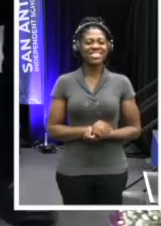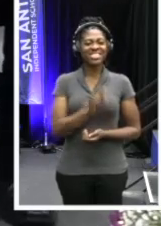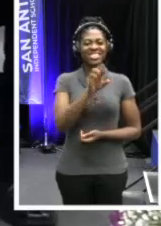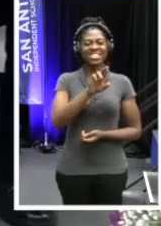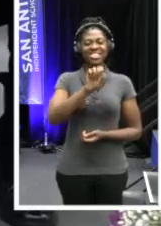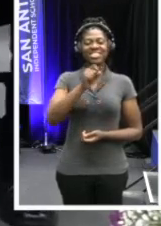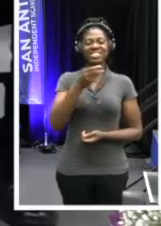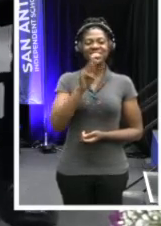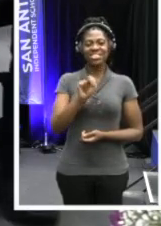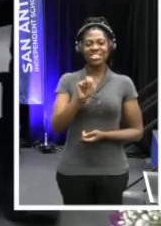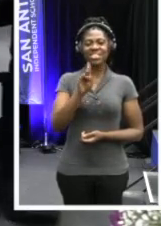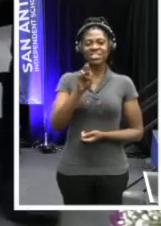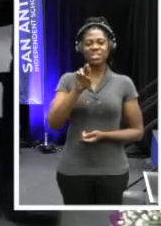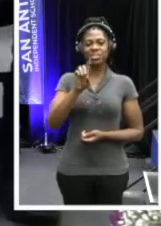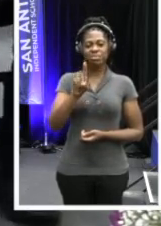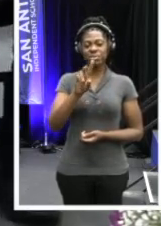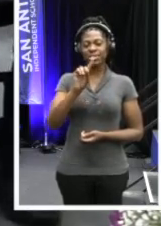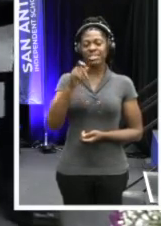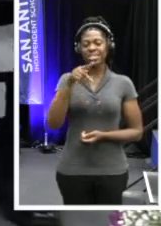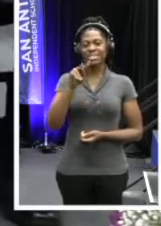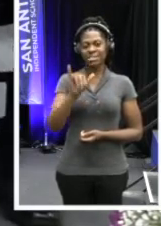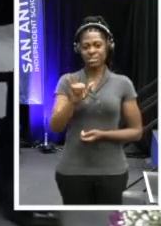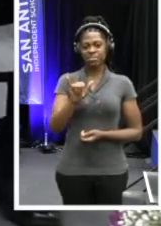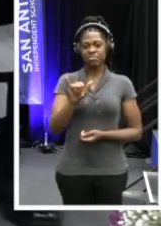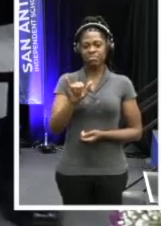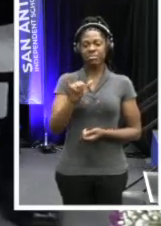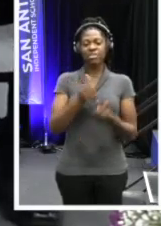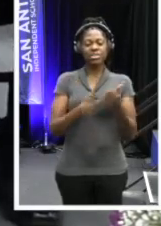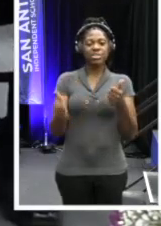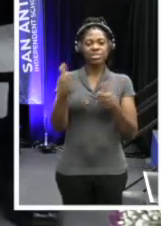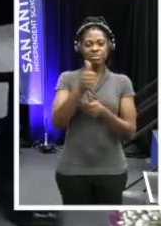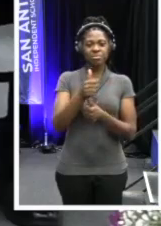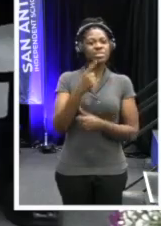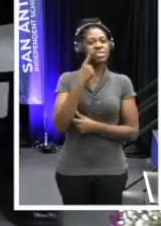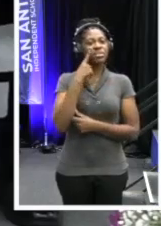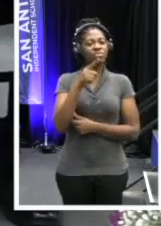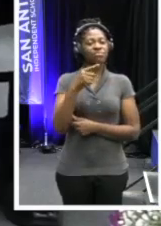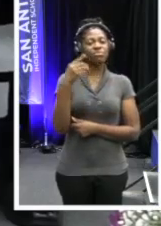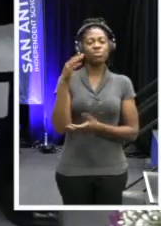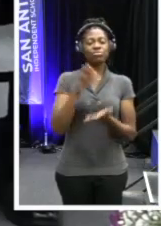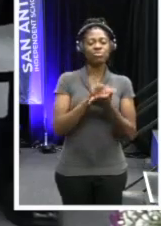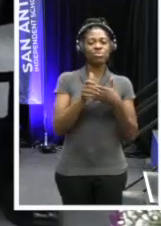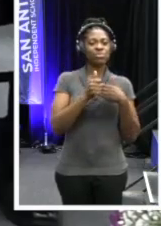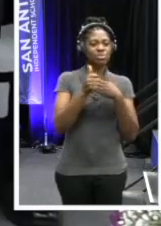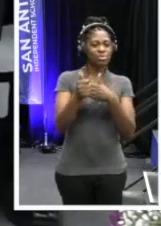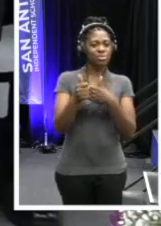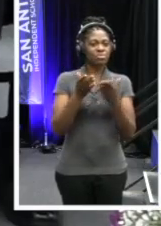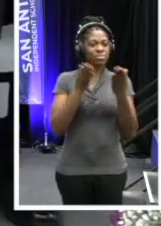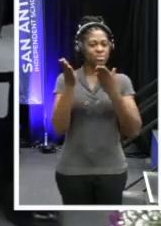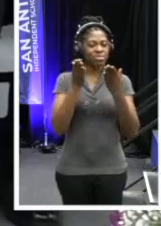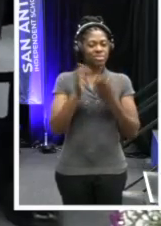Dr. Sean Bird, Deputy Superintendent, School Leadership and Partnership Services.